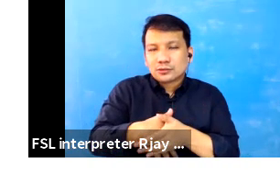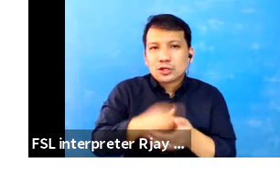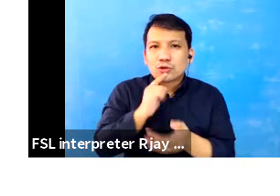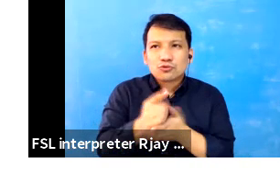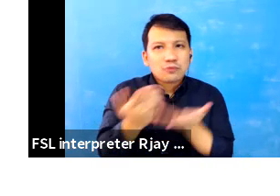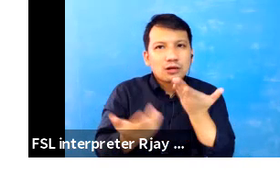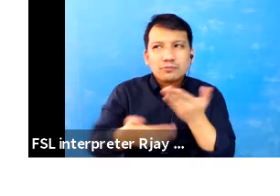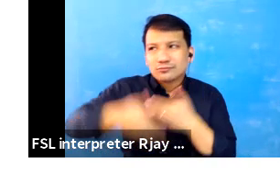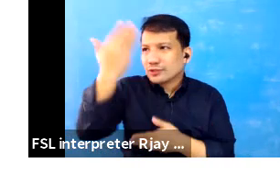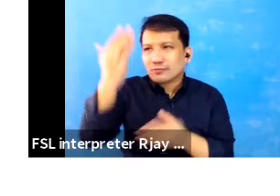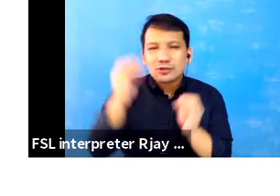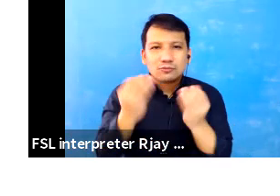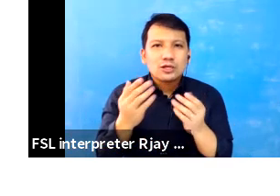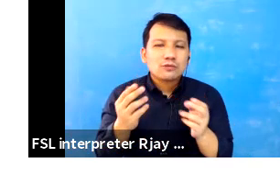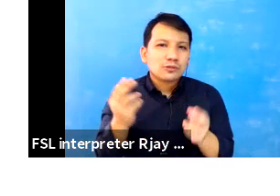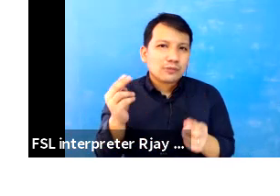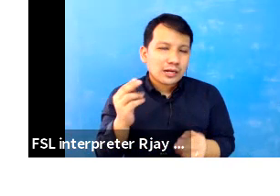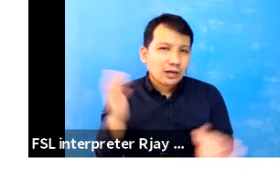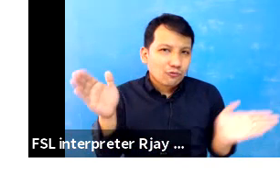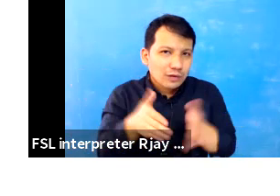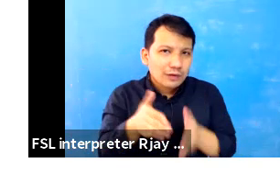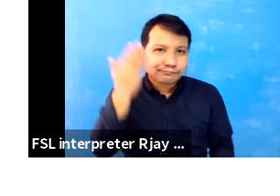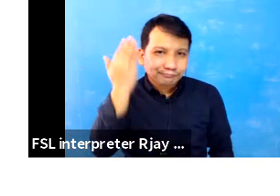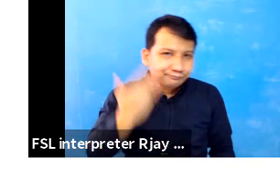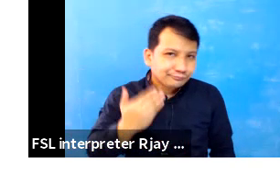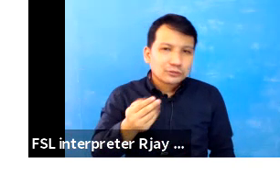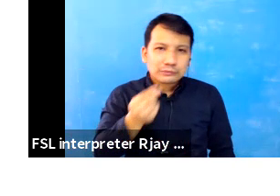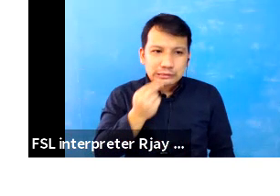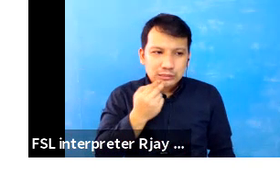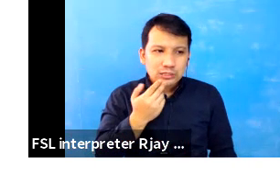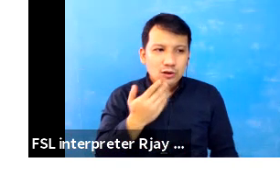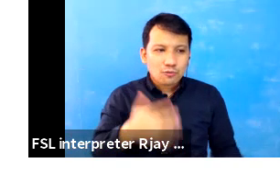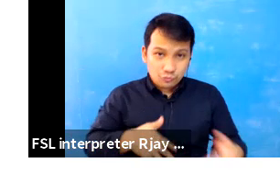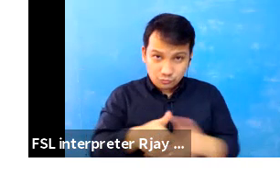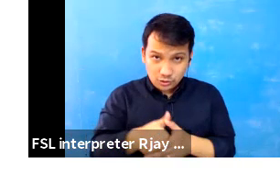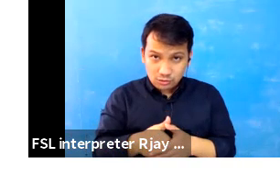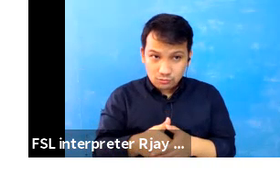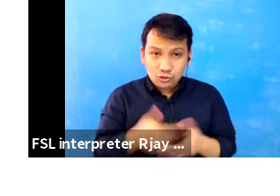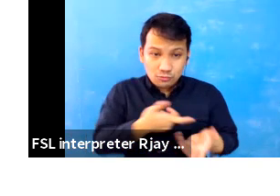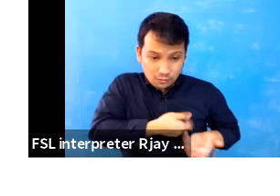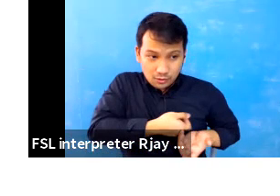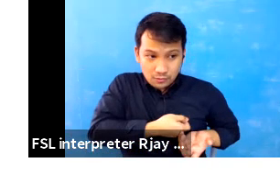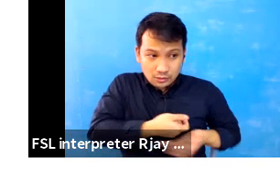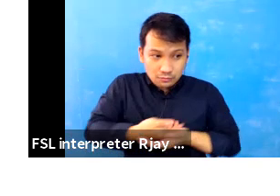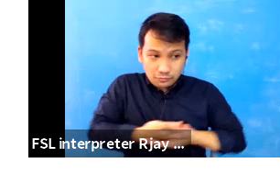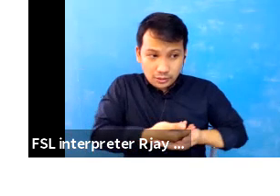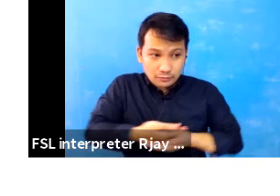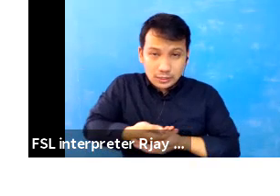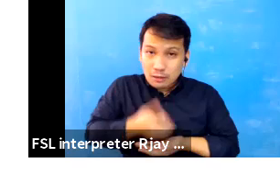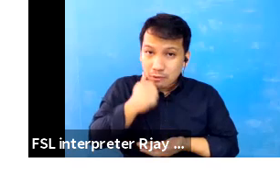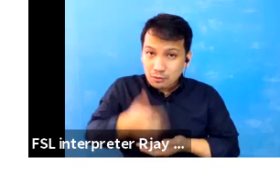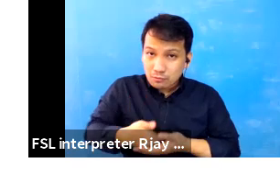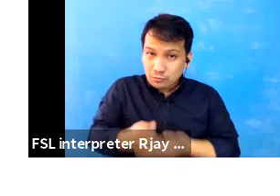rate for the adolescents. For pregnant and lactating, we will have to look if the pregnant woman